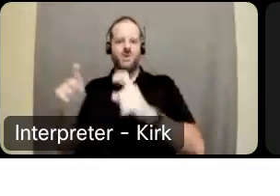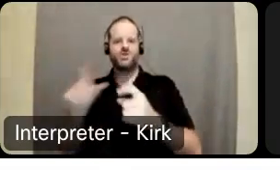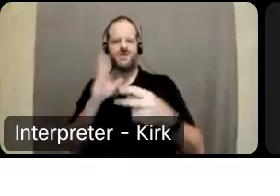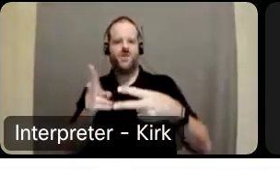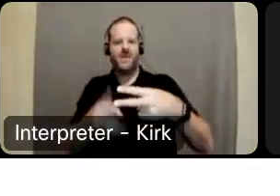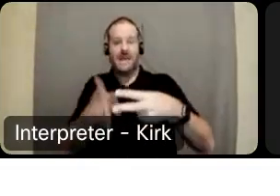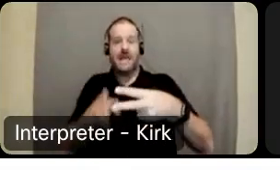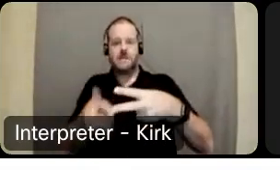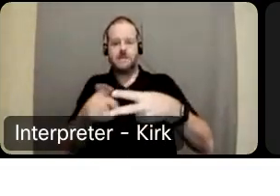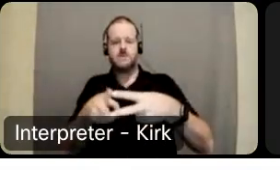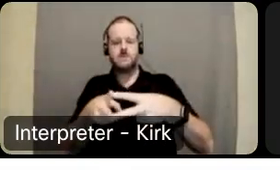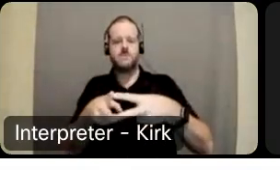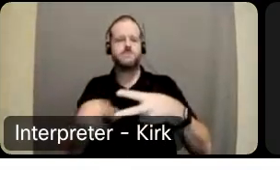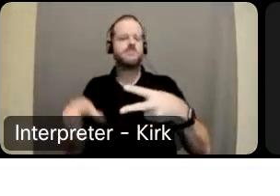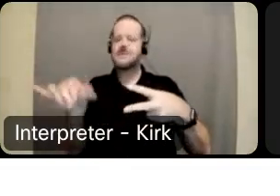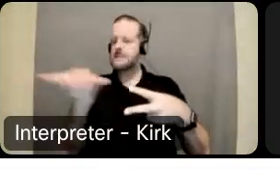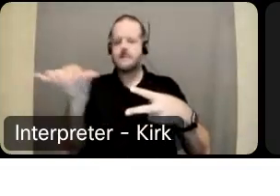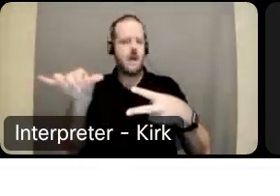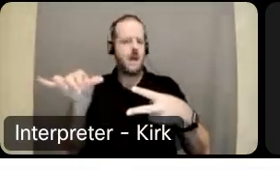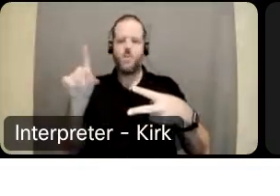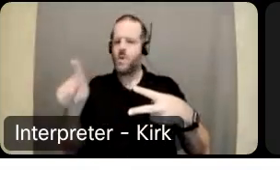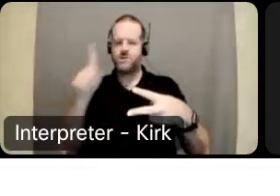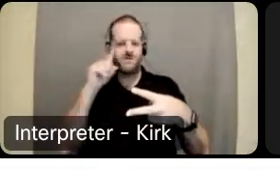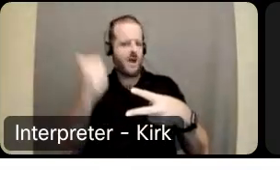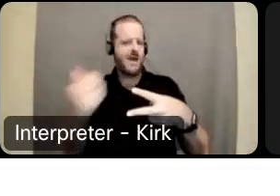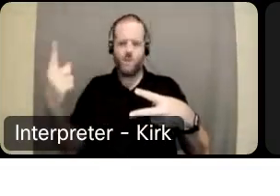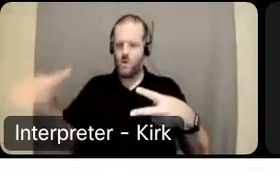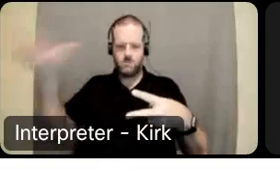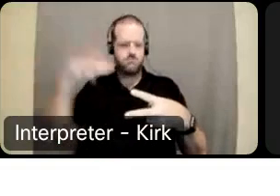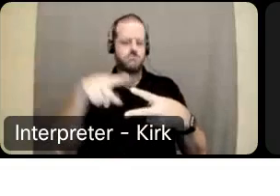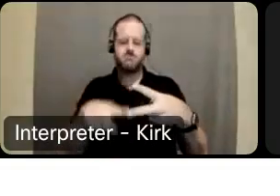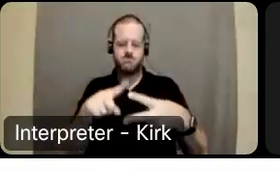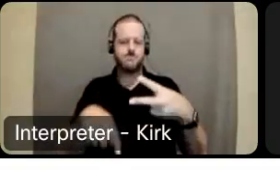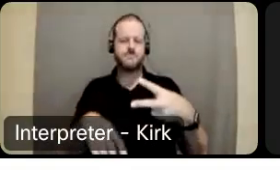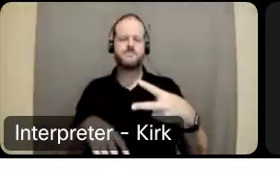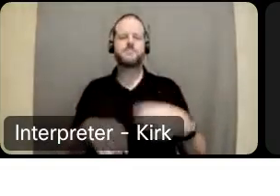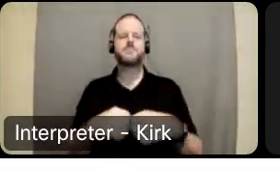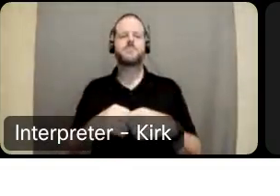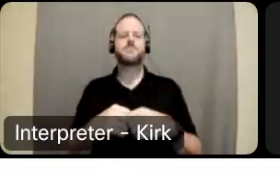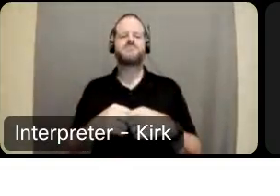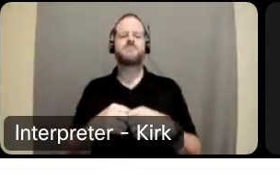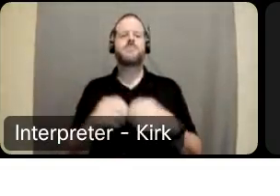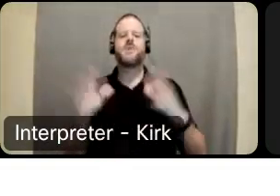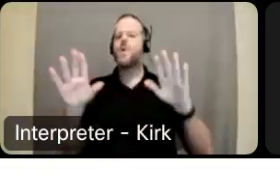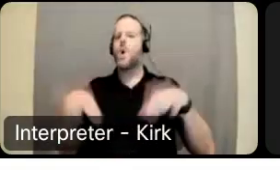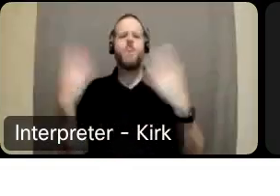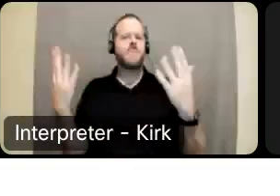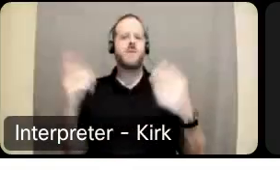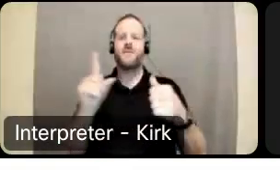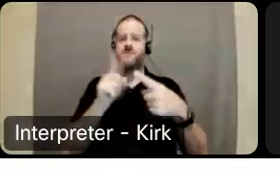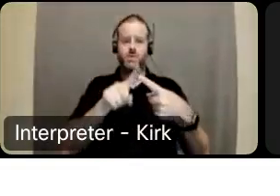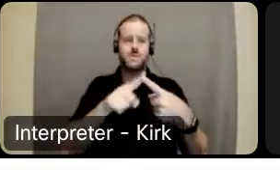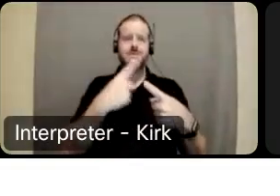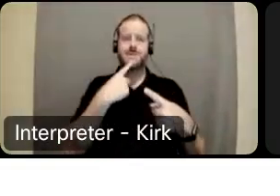for every student, and they're the same questions. Every student, you'll get prompted for these. And these are open-ended. The first one is, do you